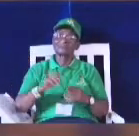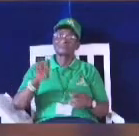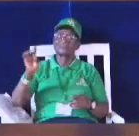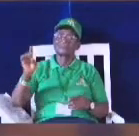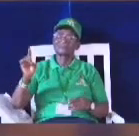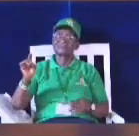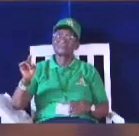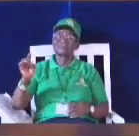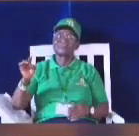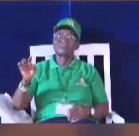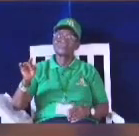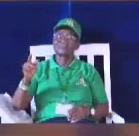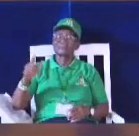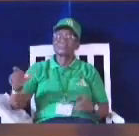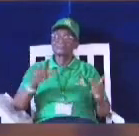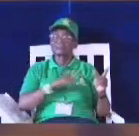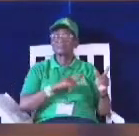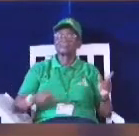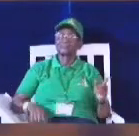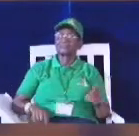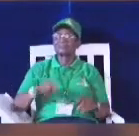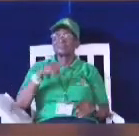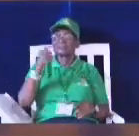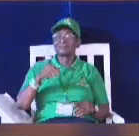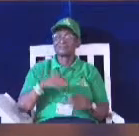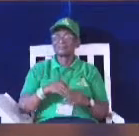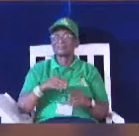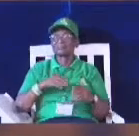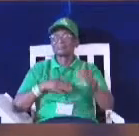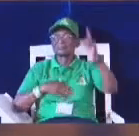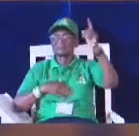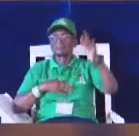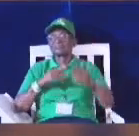The Lord says, in my name,